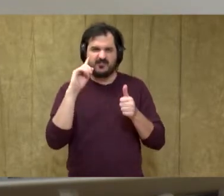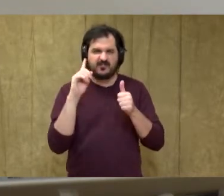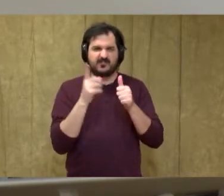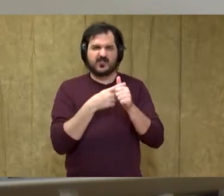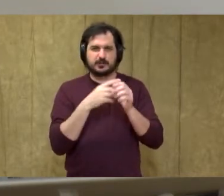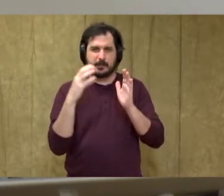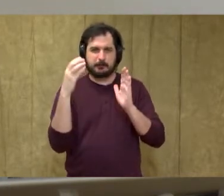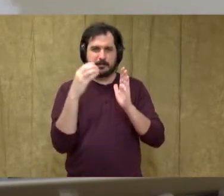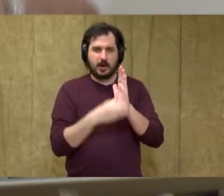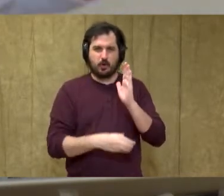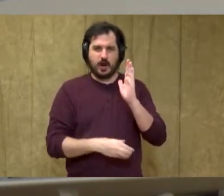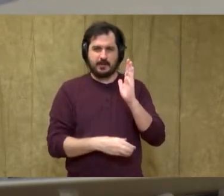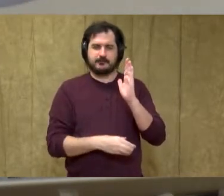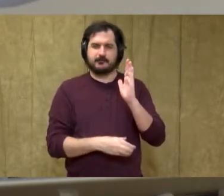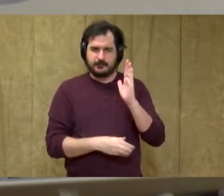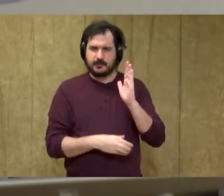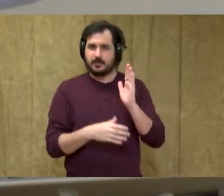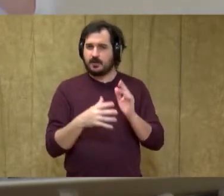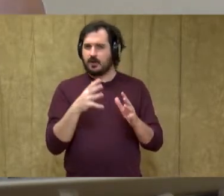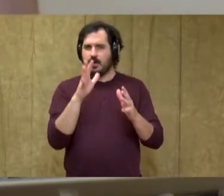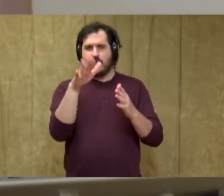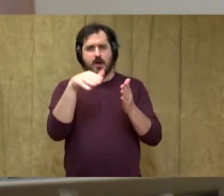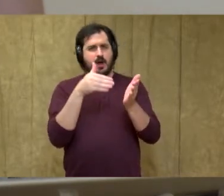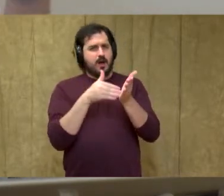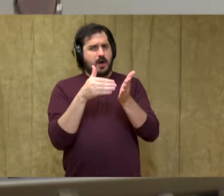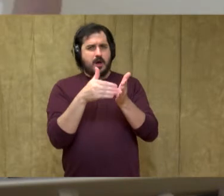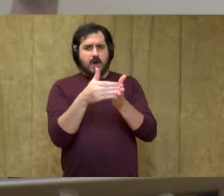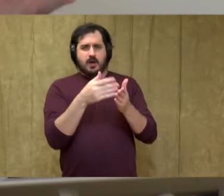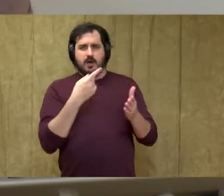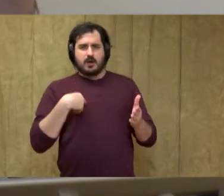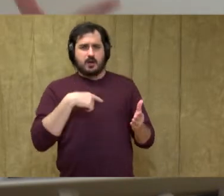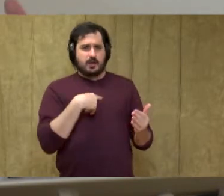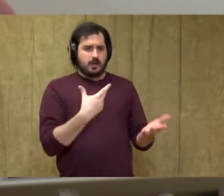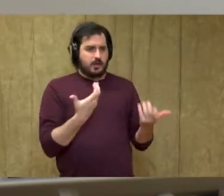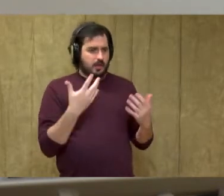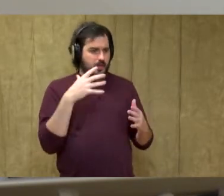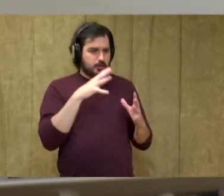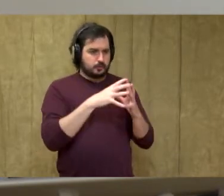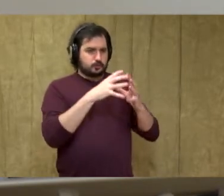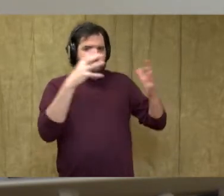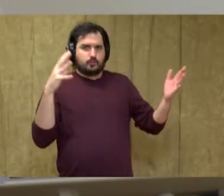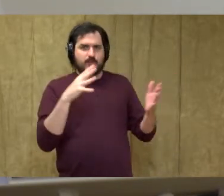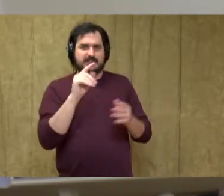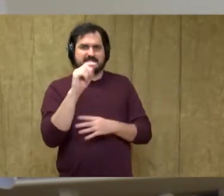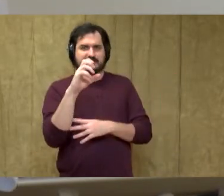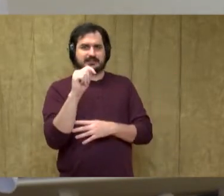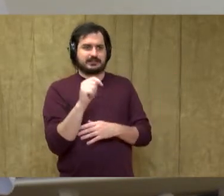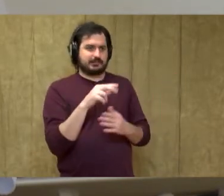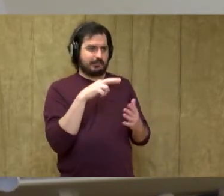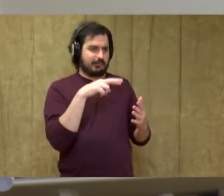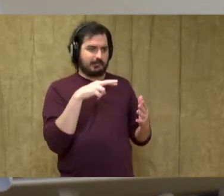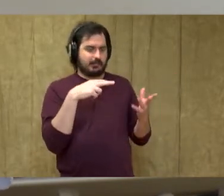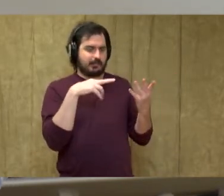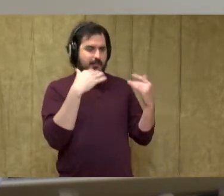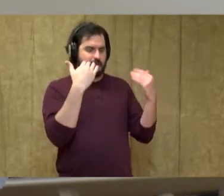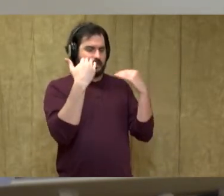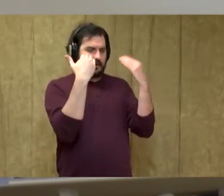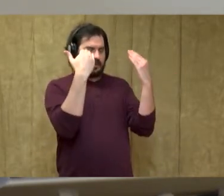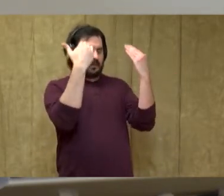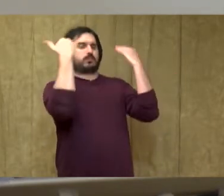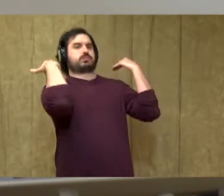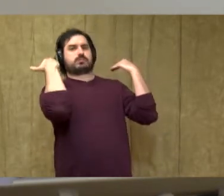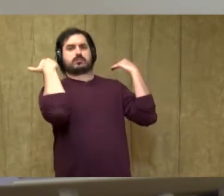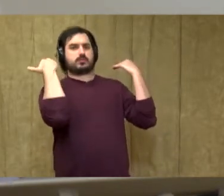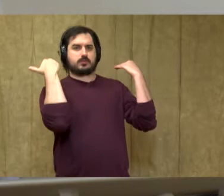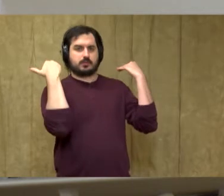too much text and overload our brain with too much information. Make sure, boys and girls, that you are